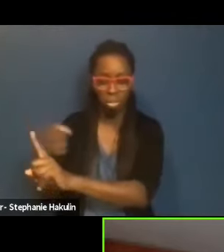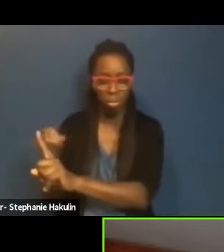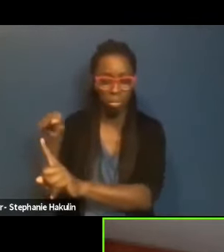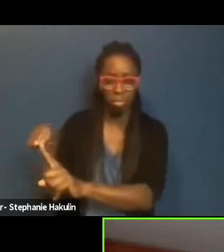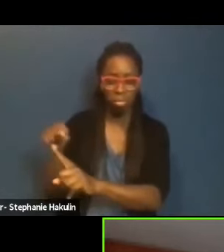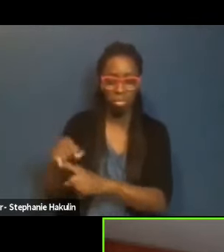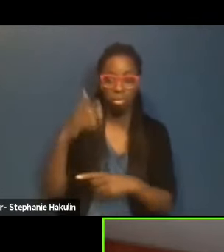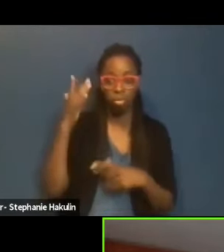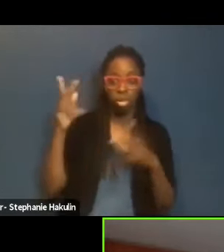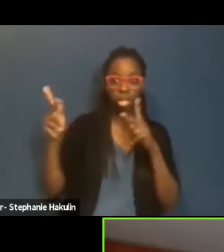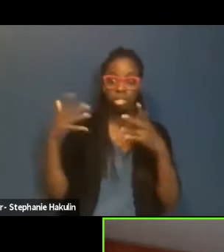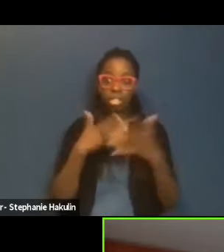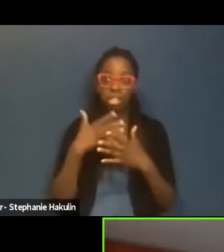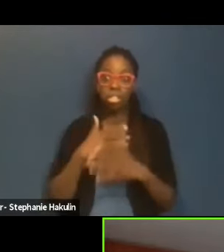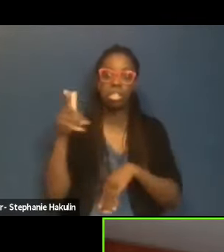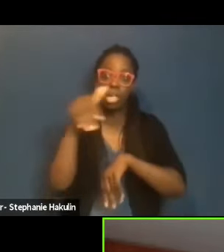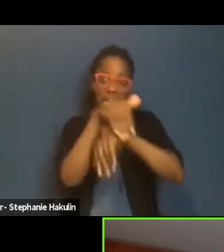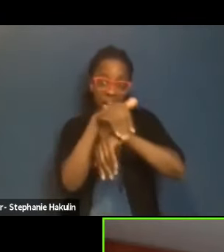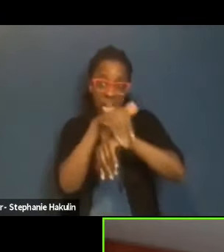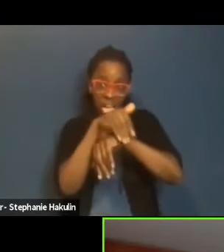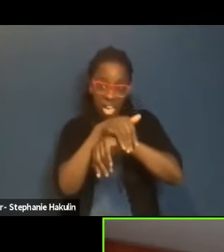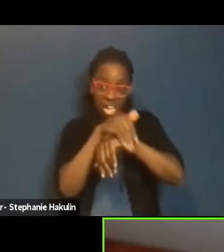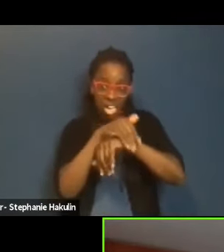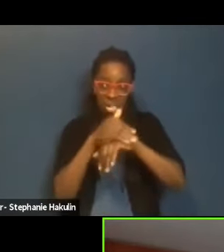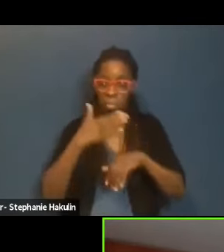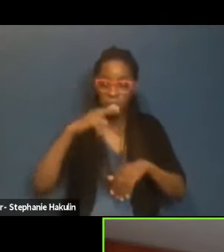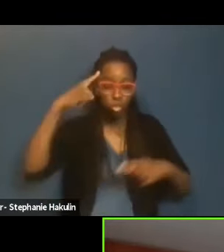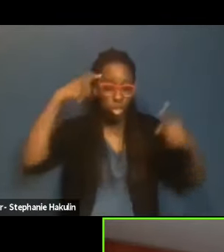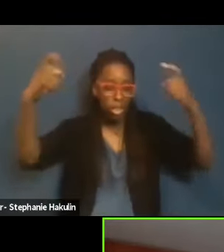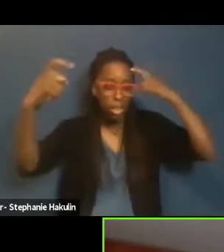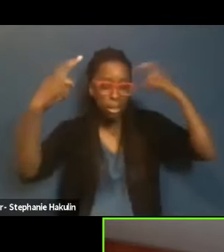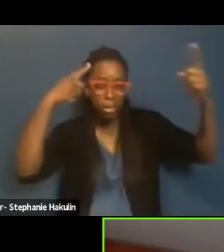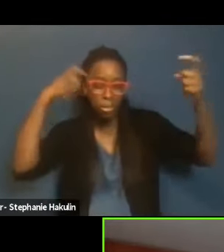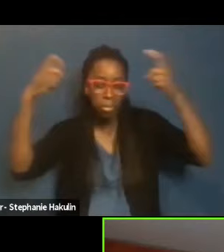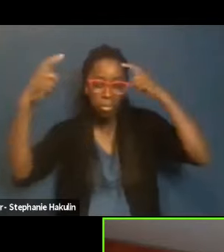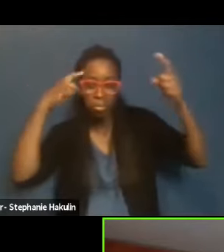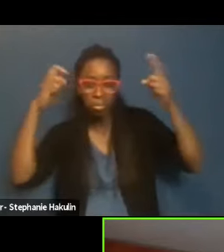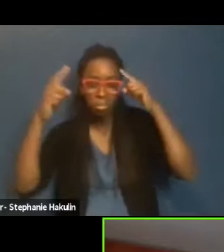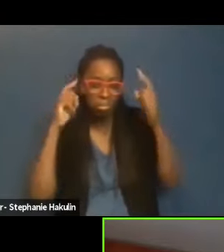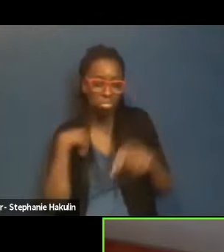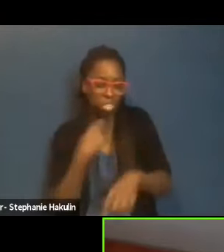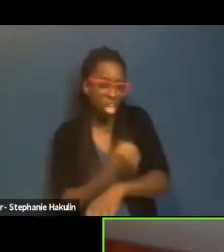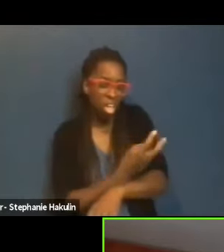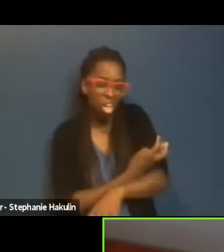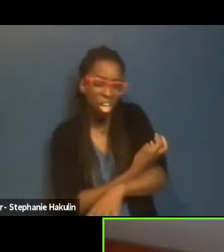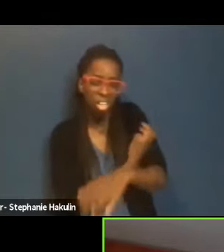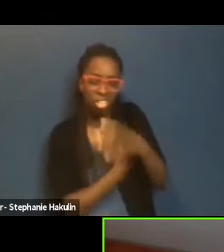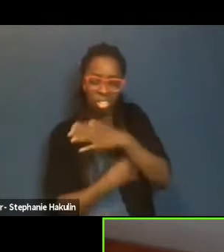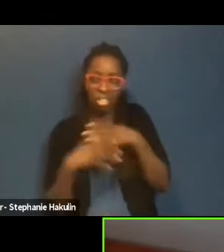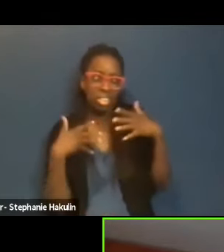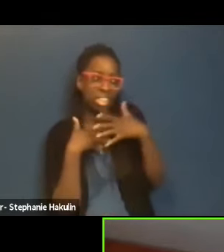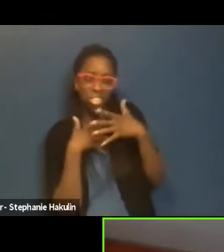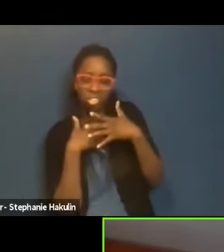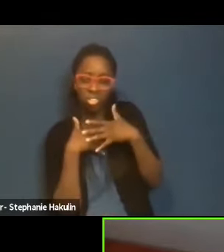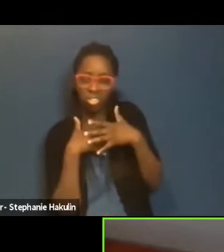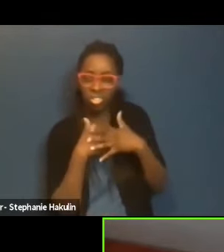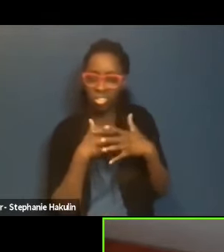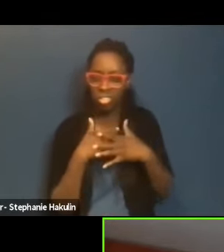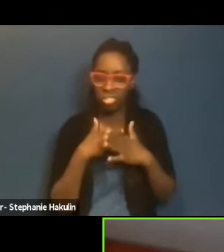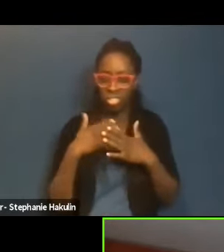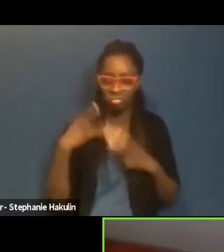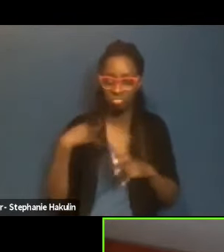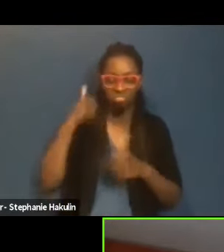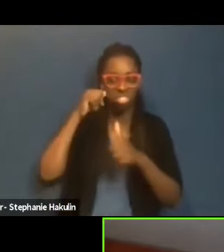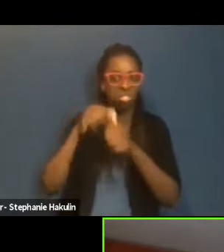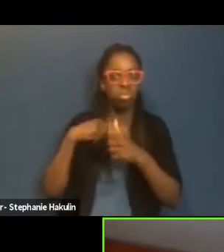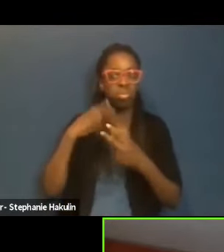your face, making the hairs on the back of your neck stand at permanent attention, an army of regret chilling your spine like the refrigerated trucks